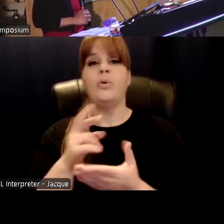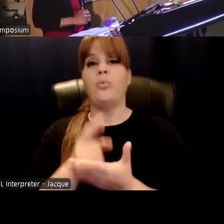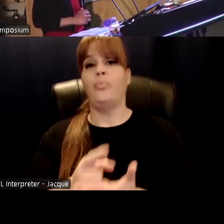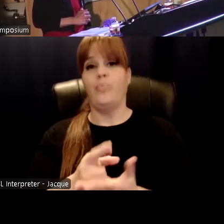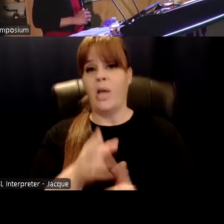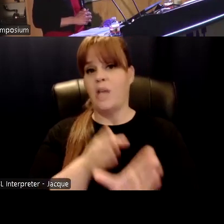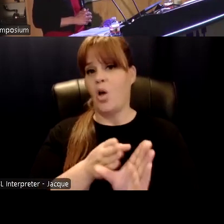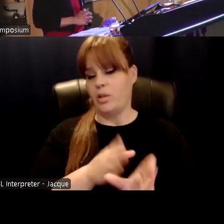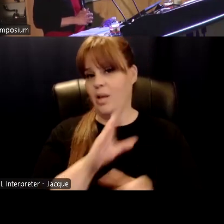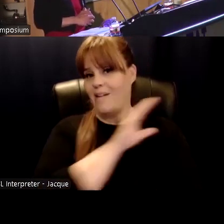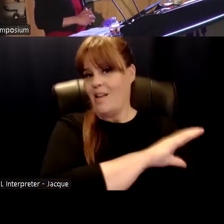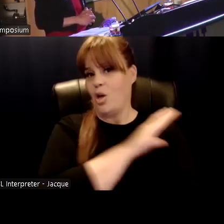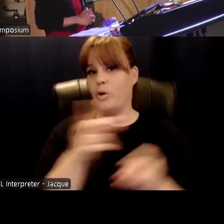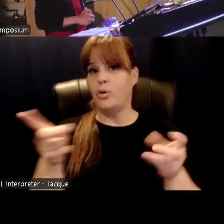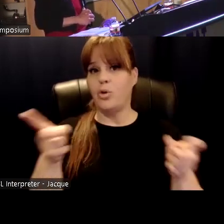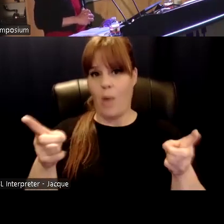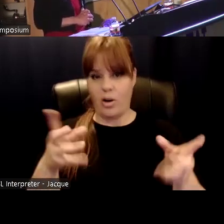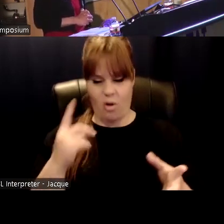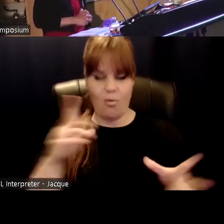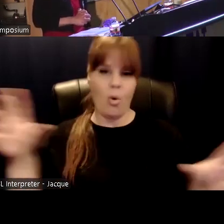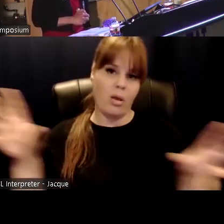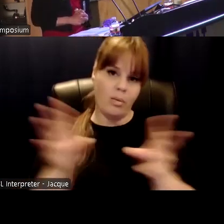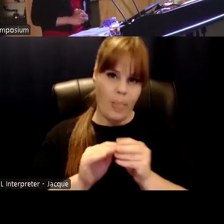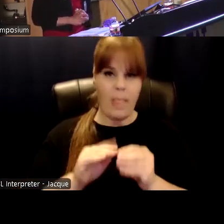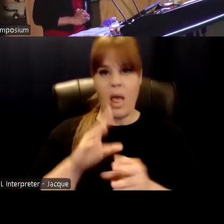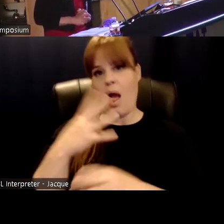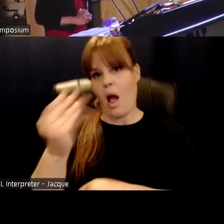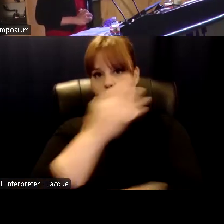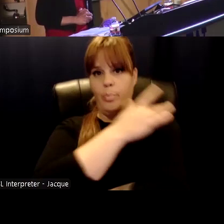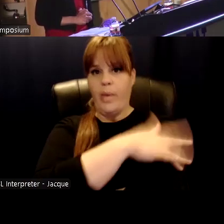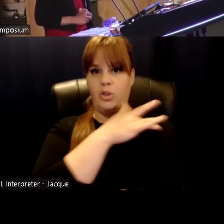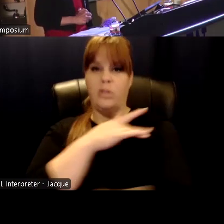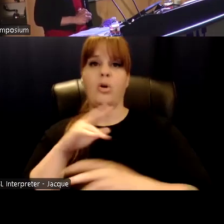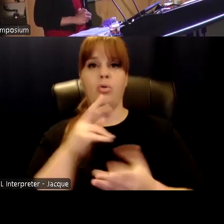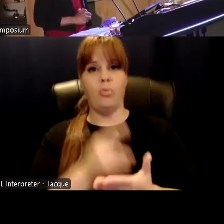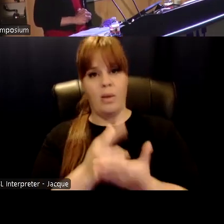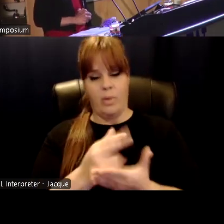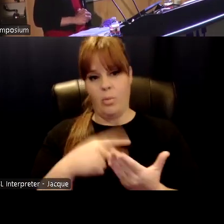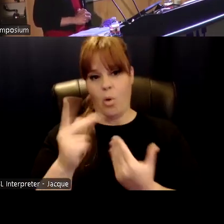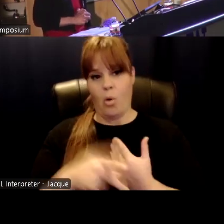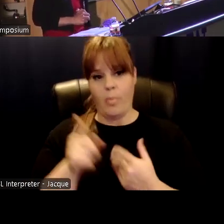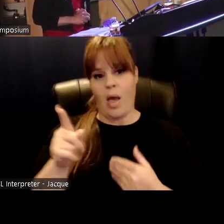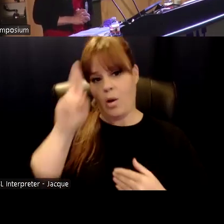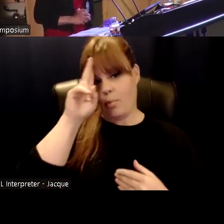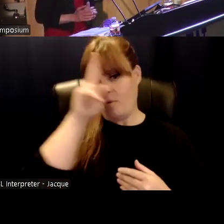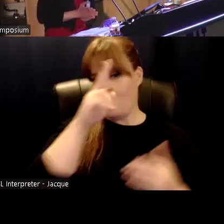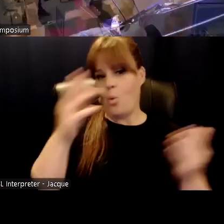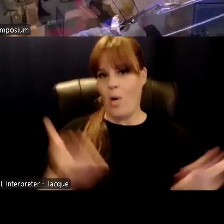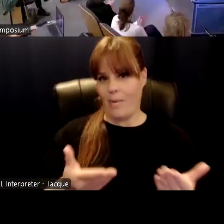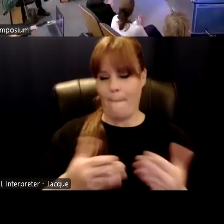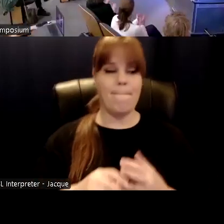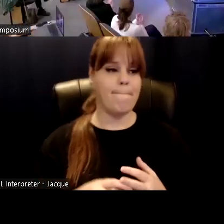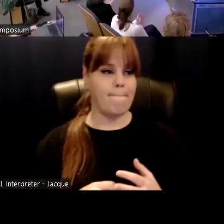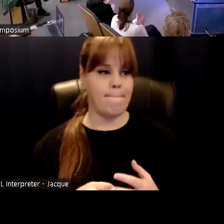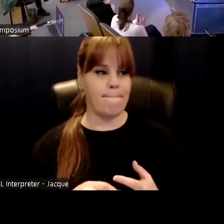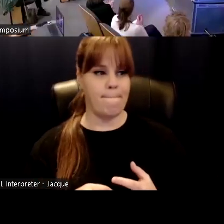psychology clinical director for the Comprehensive Outpatient Rehabilitation Program at Harborview. Welcome, Gina.